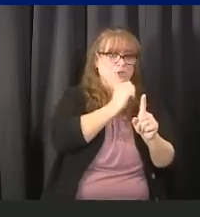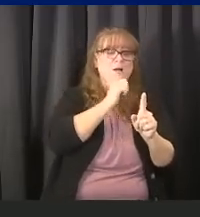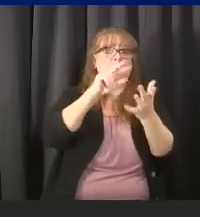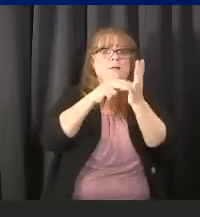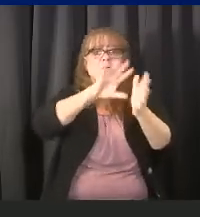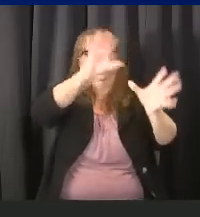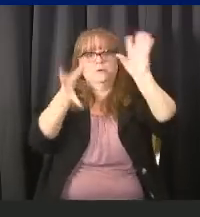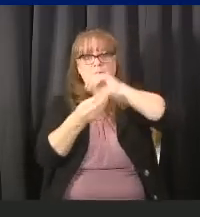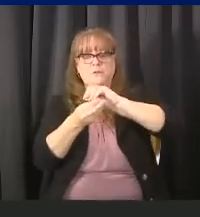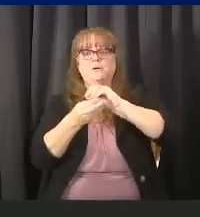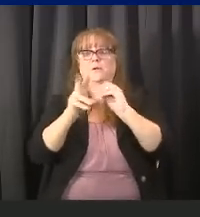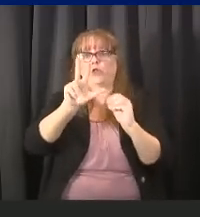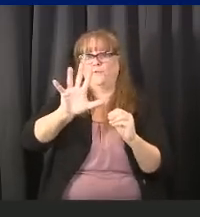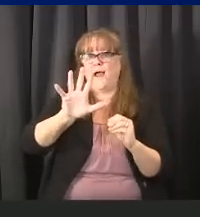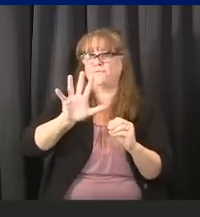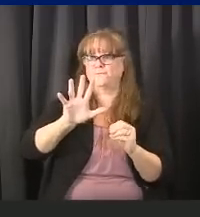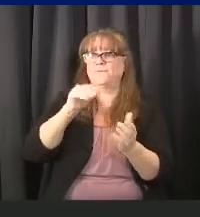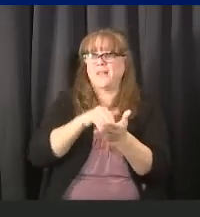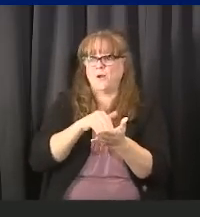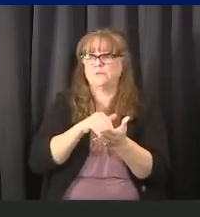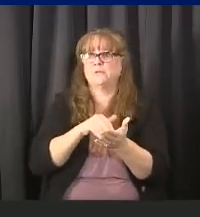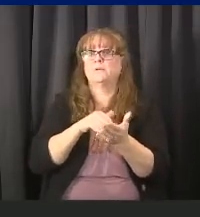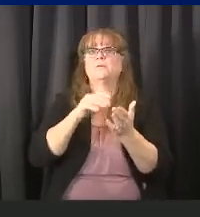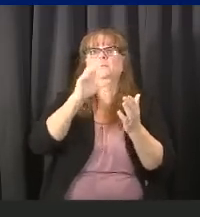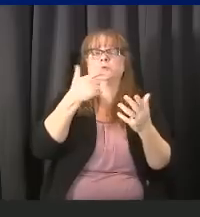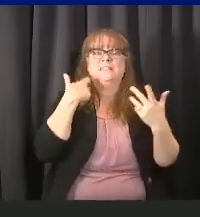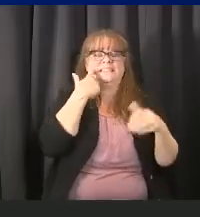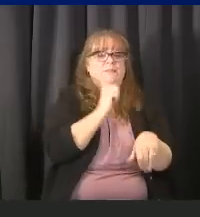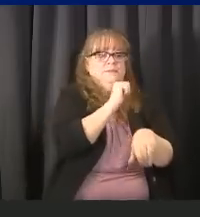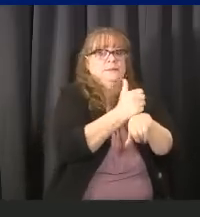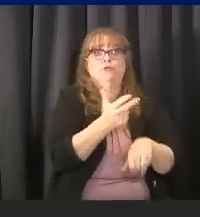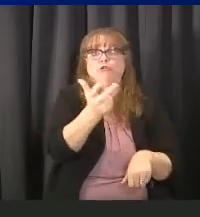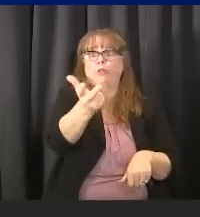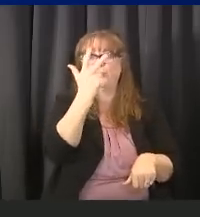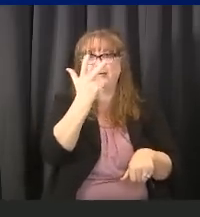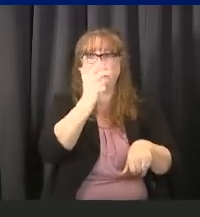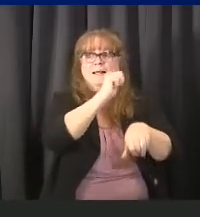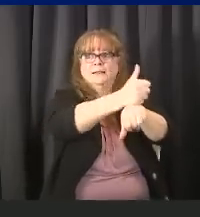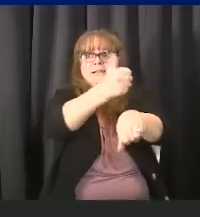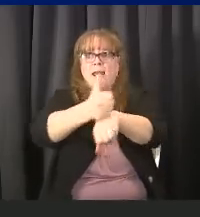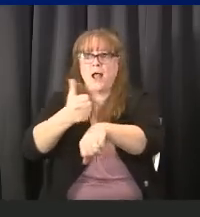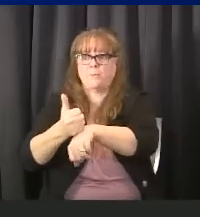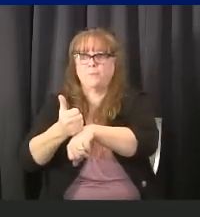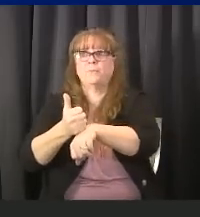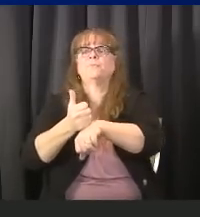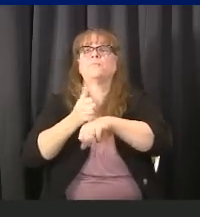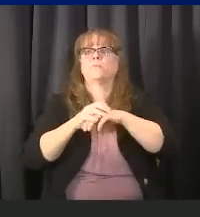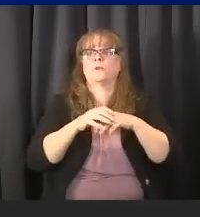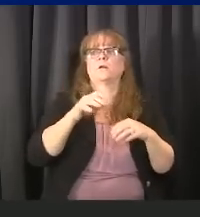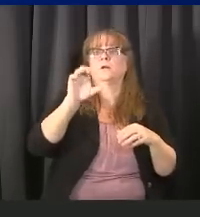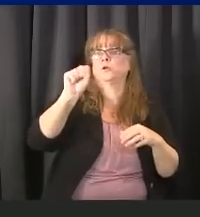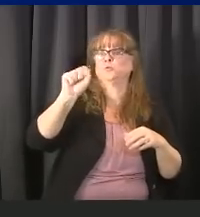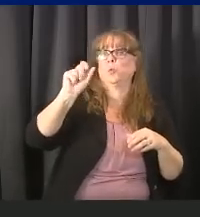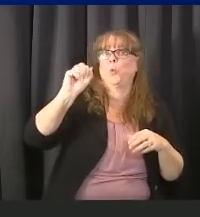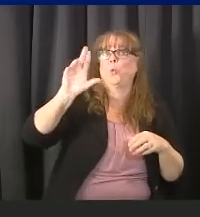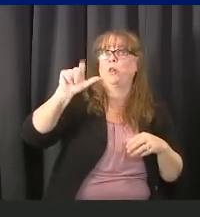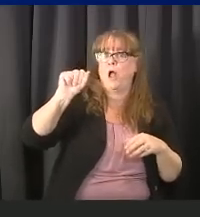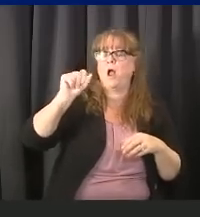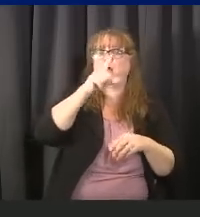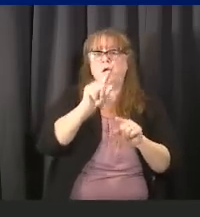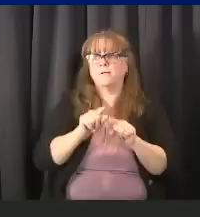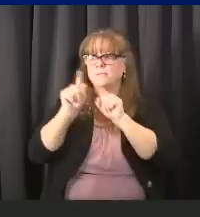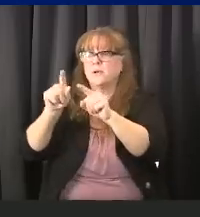bring vaccine to these communities, because it is so very important to think about equity and delivery of vaccine, but also to